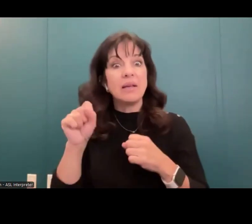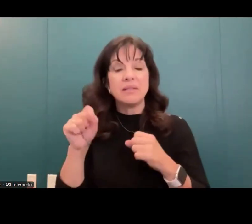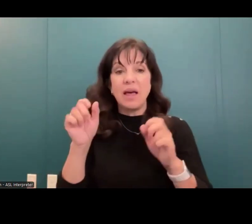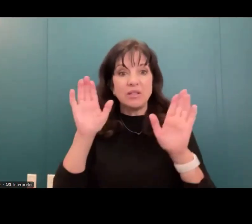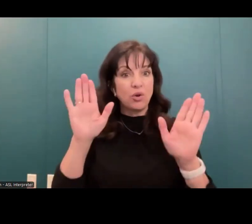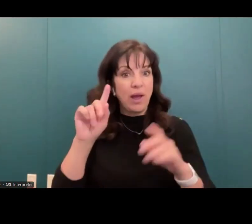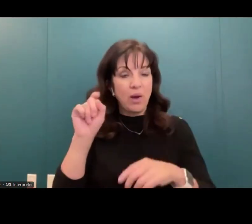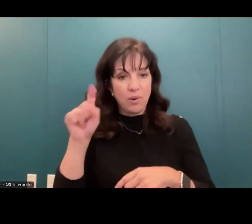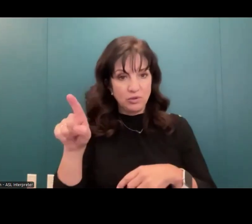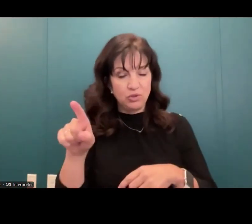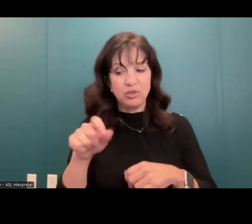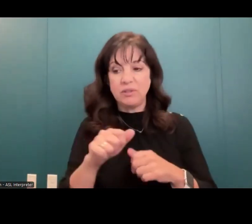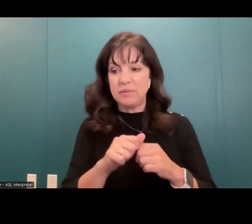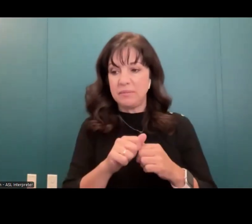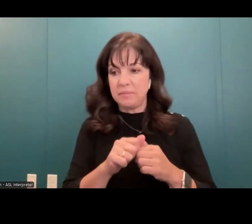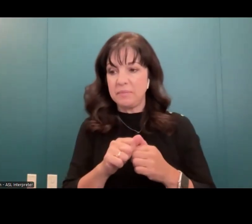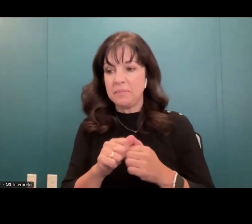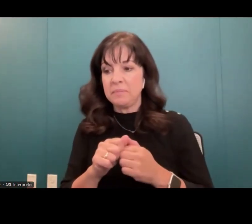question.